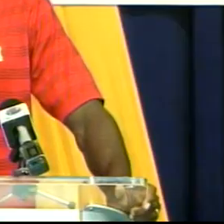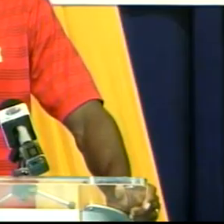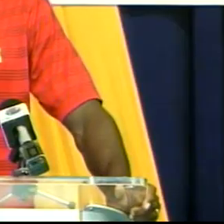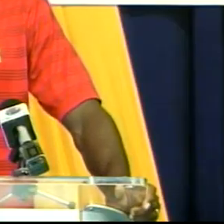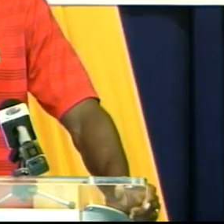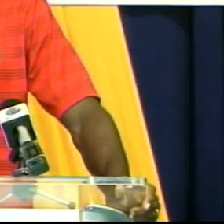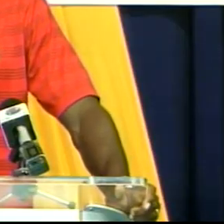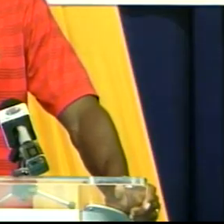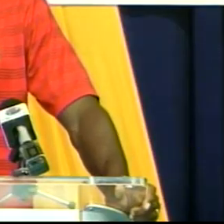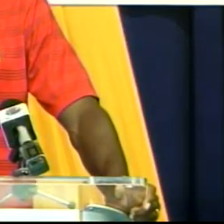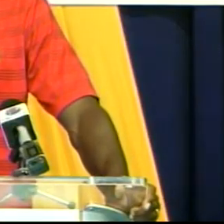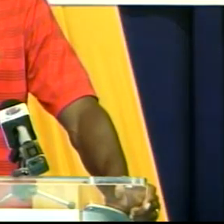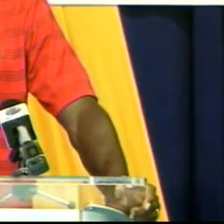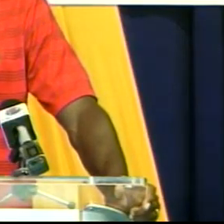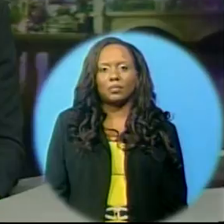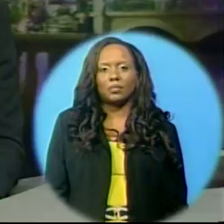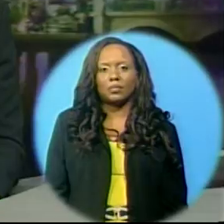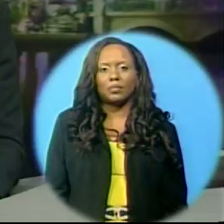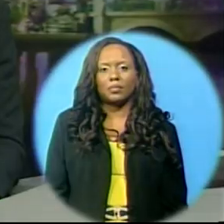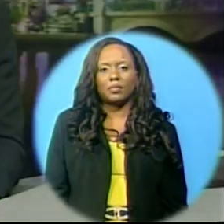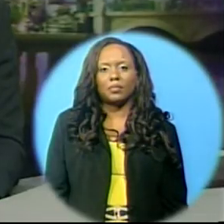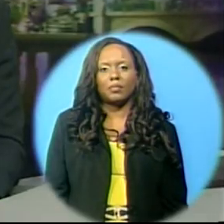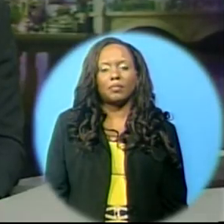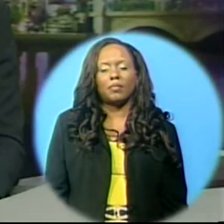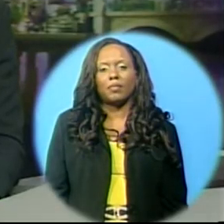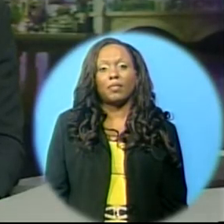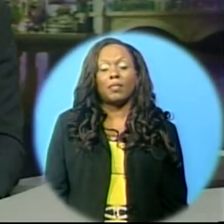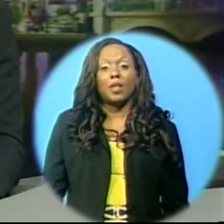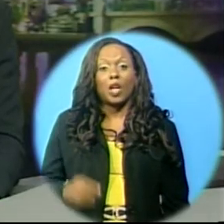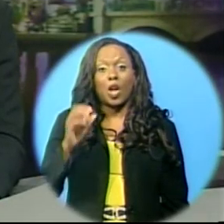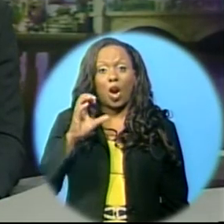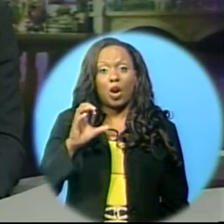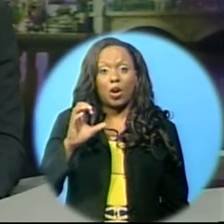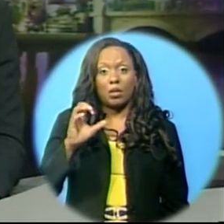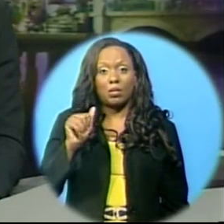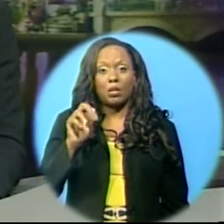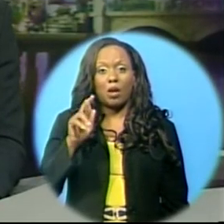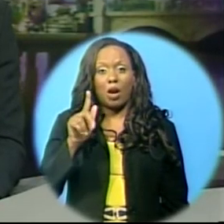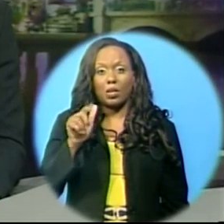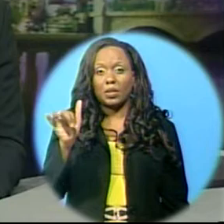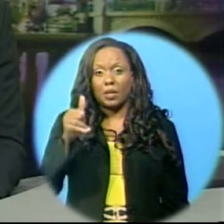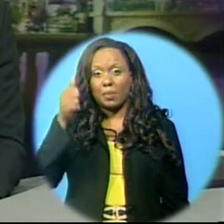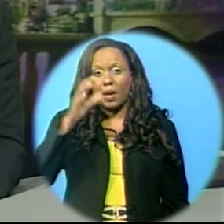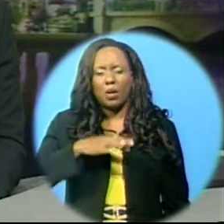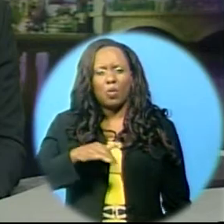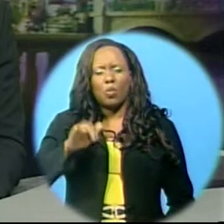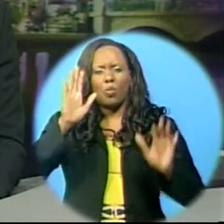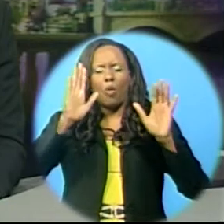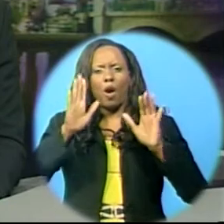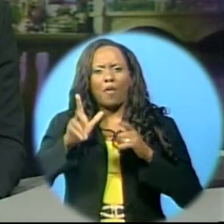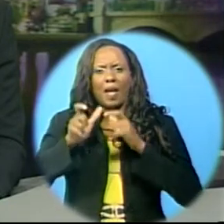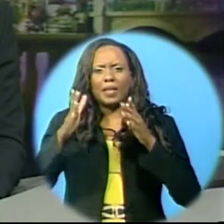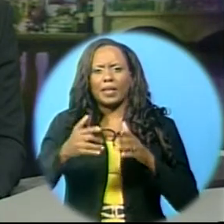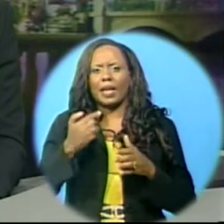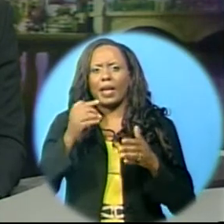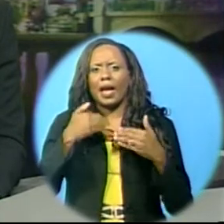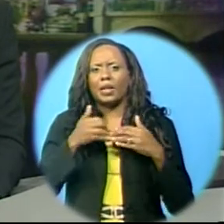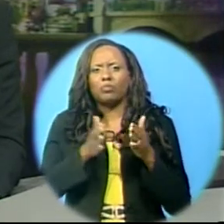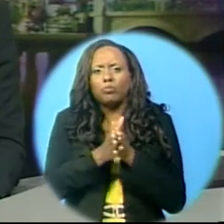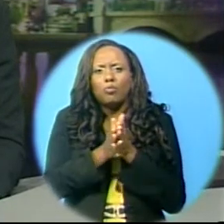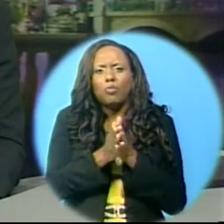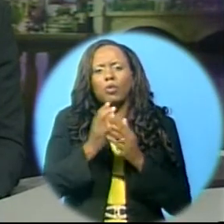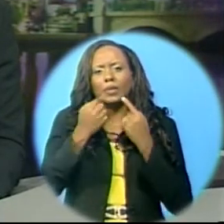that, but you have to trust it. Lewis, one of the greatest athletes of all time, ended with this motivational